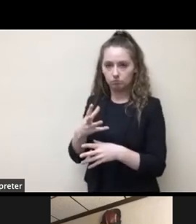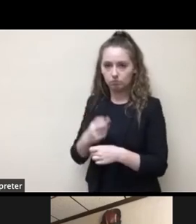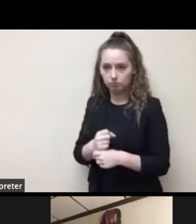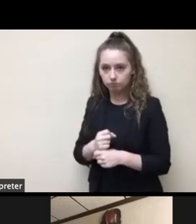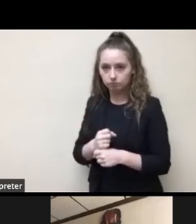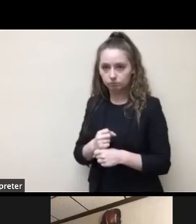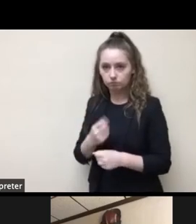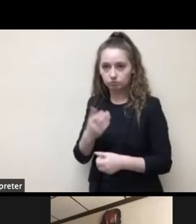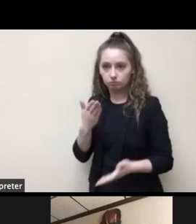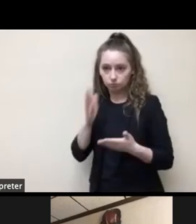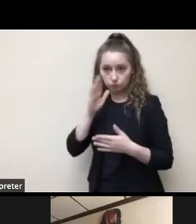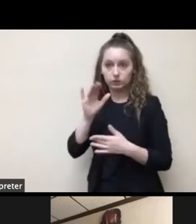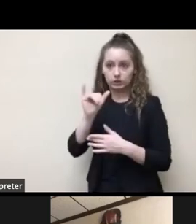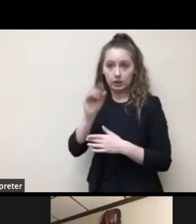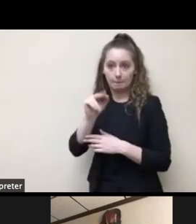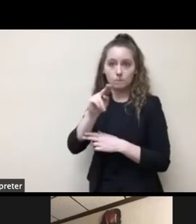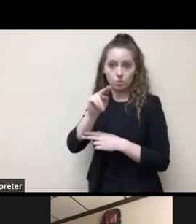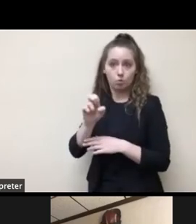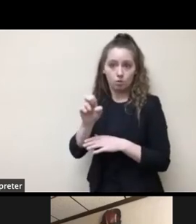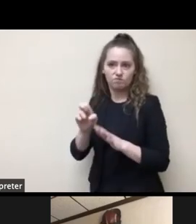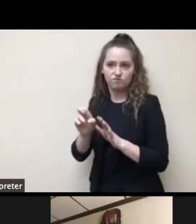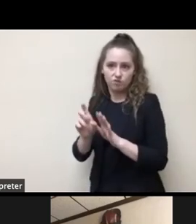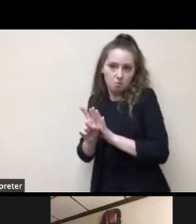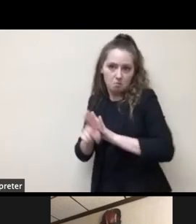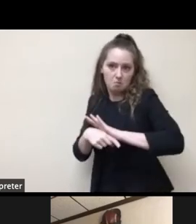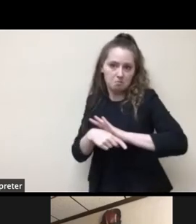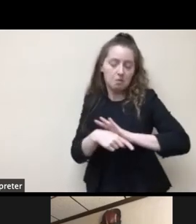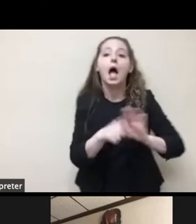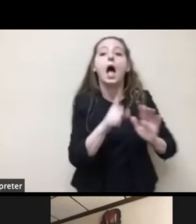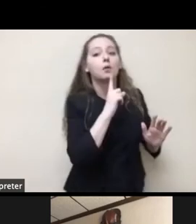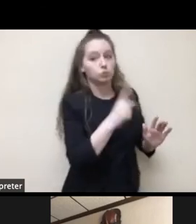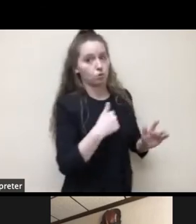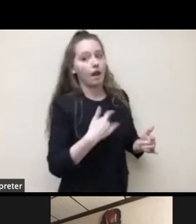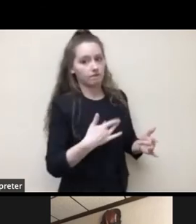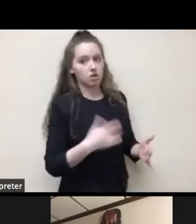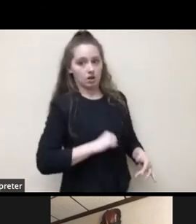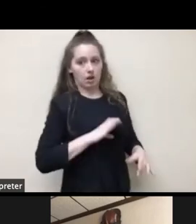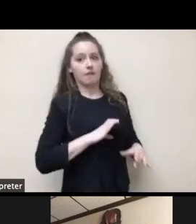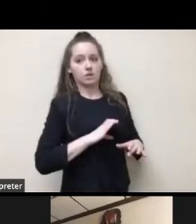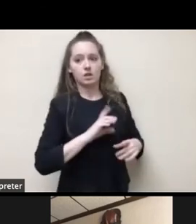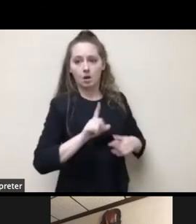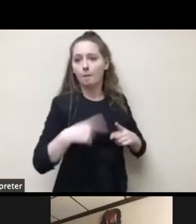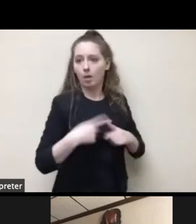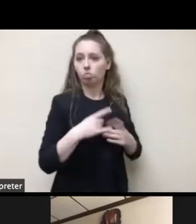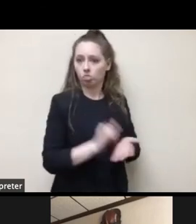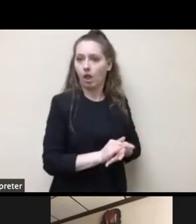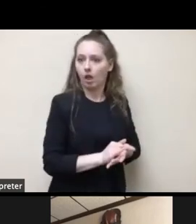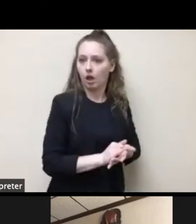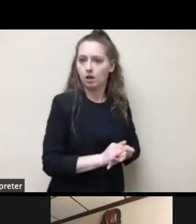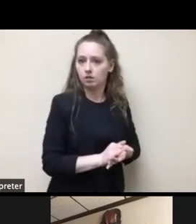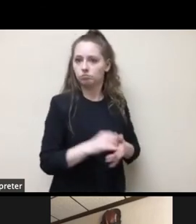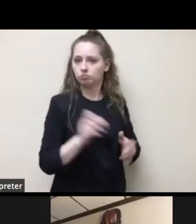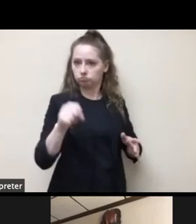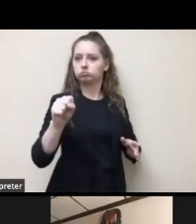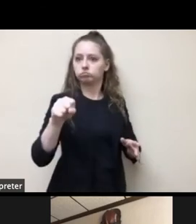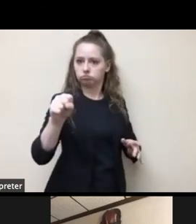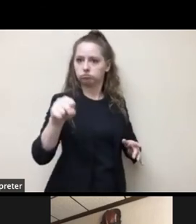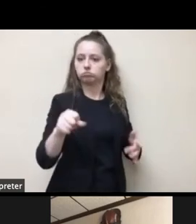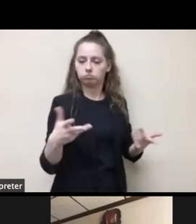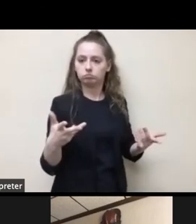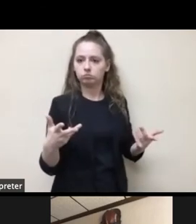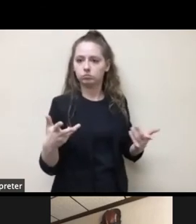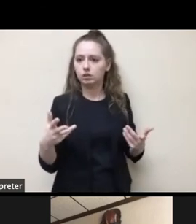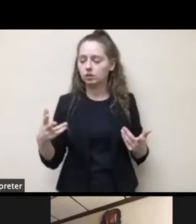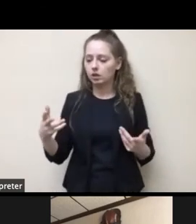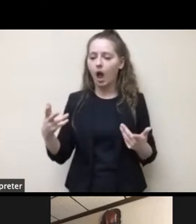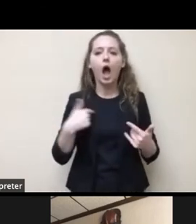time. Absolutely. I'm confident of that. There's absolutely, yeah. That's why we have doctors.